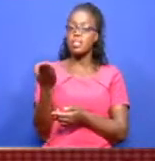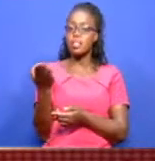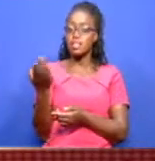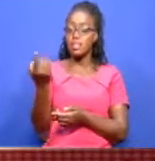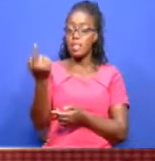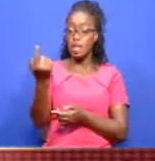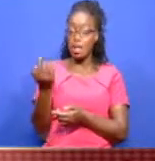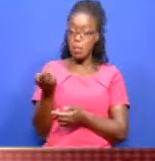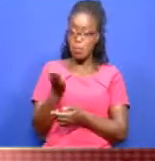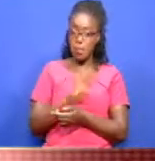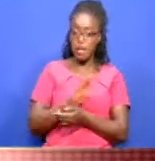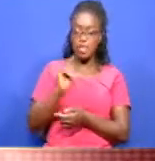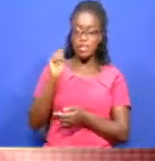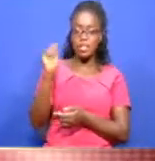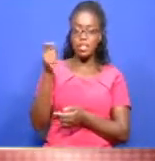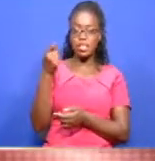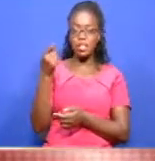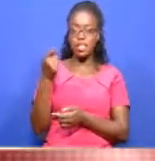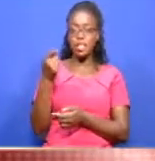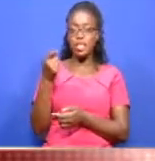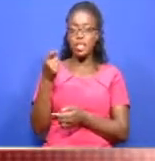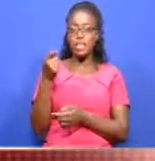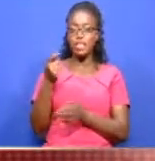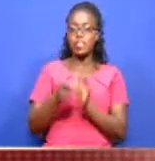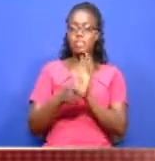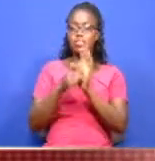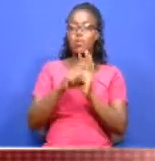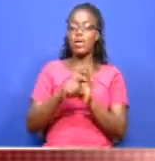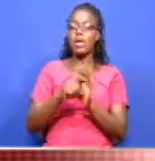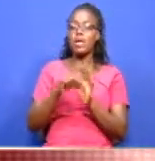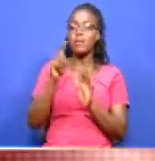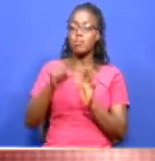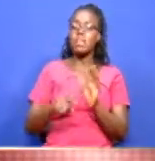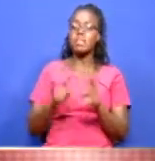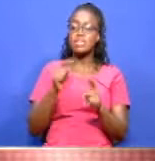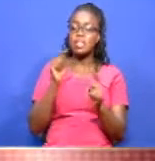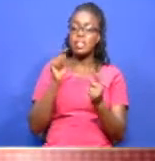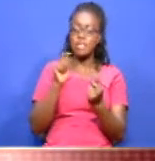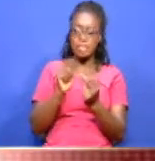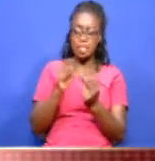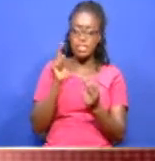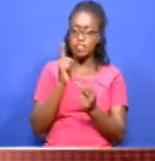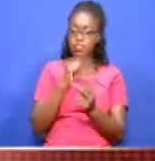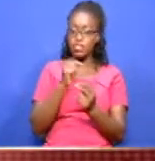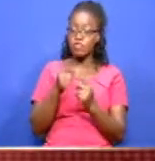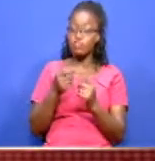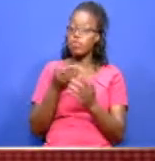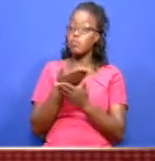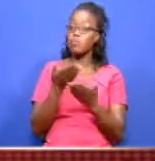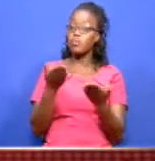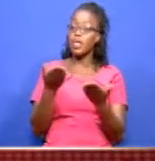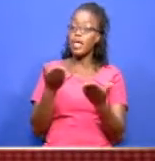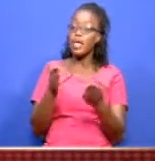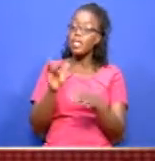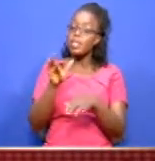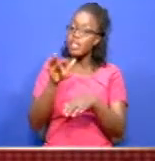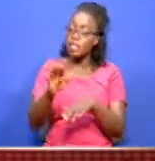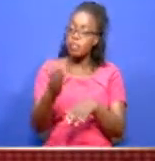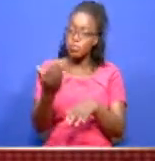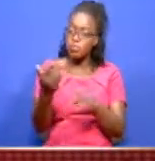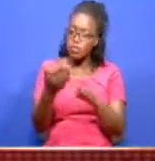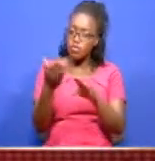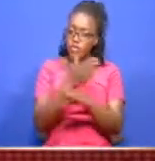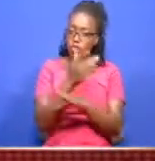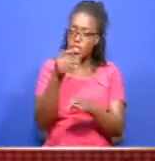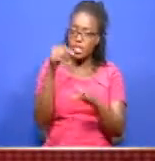back to the country, there is also a requirement that they must already have been tested from their point of departure before they come in. So